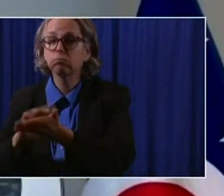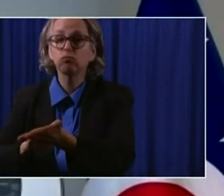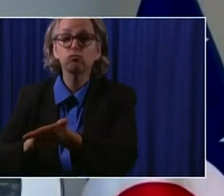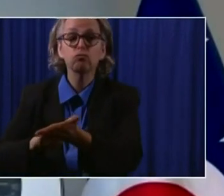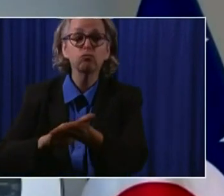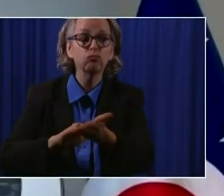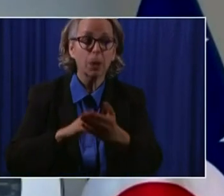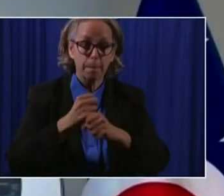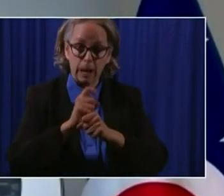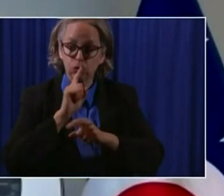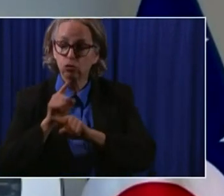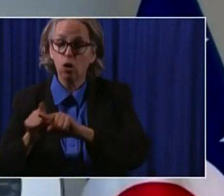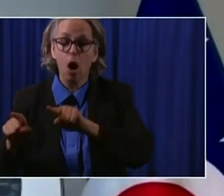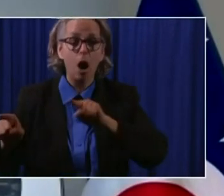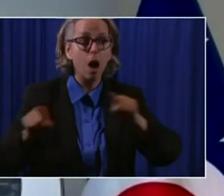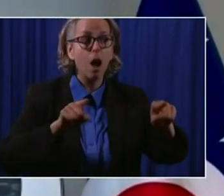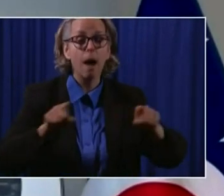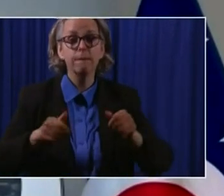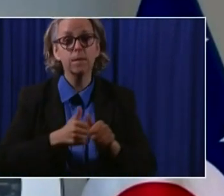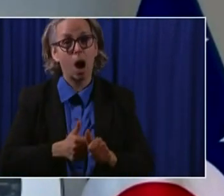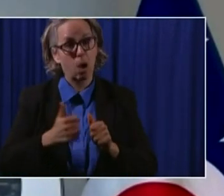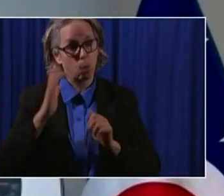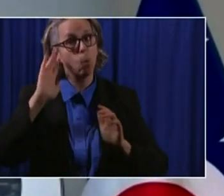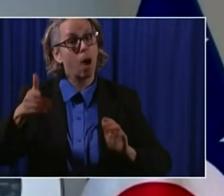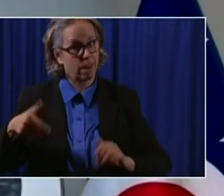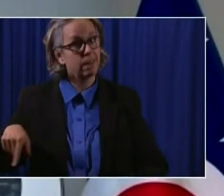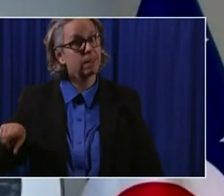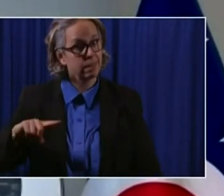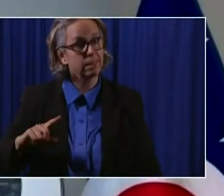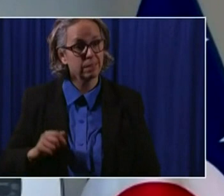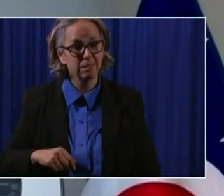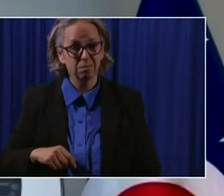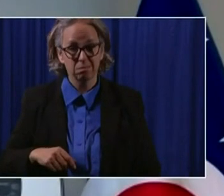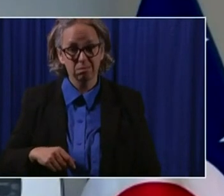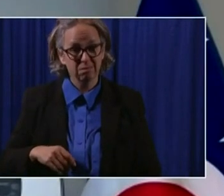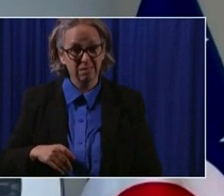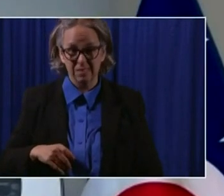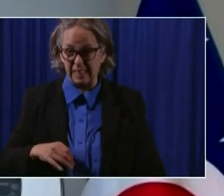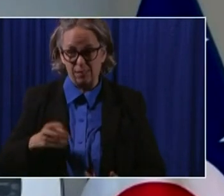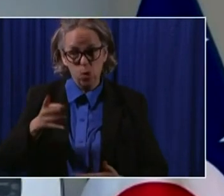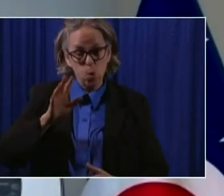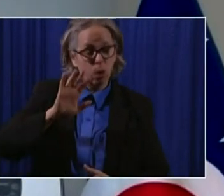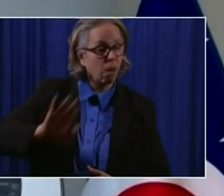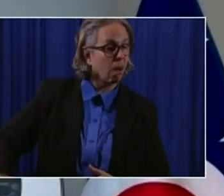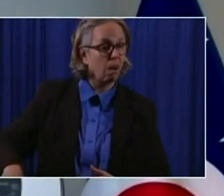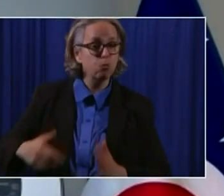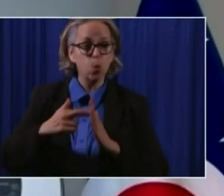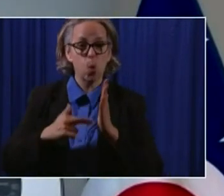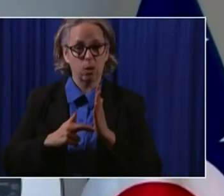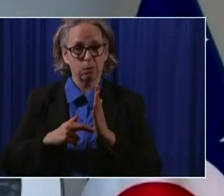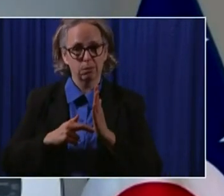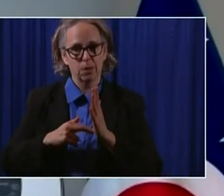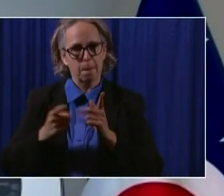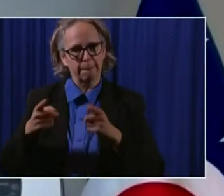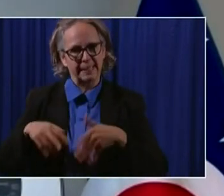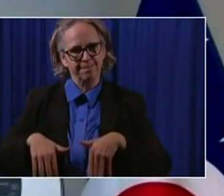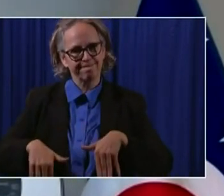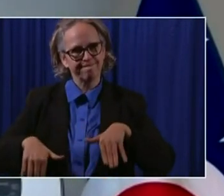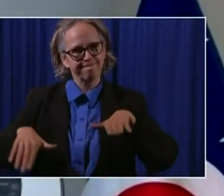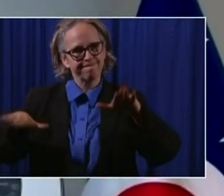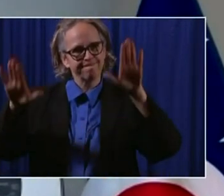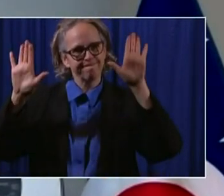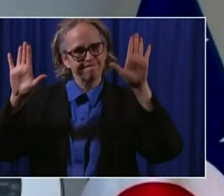being followed and that the failure to comply with these rules can result in forfeits of athletic contests and disqualification